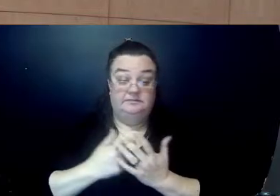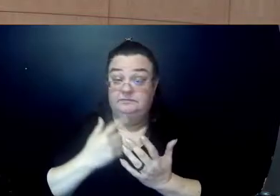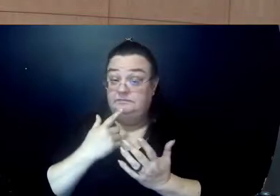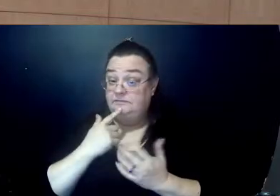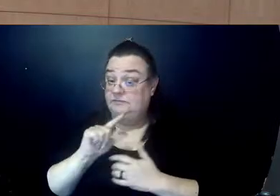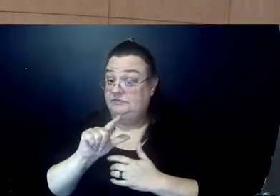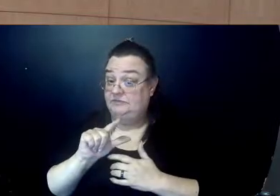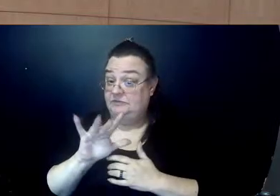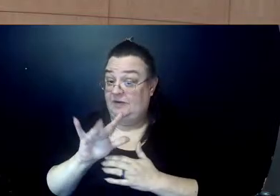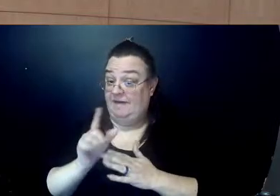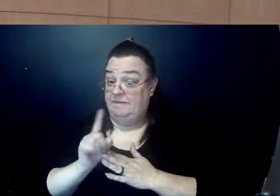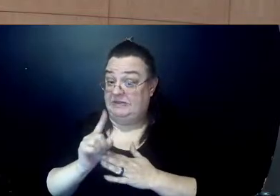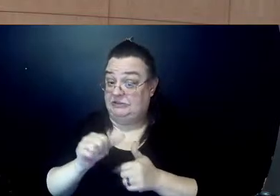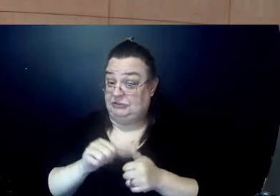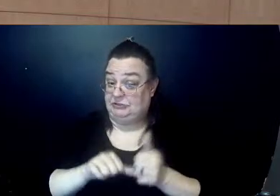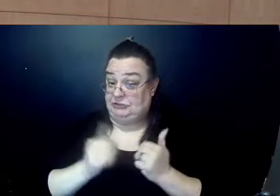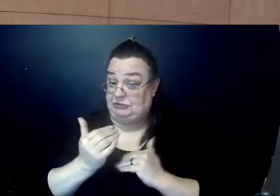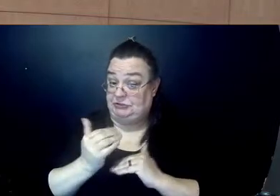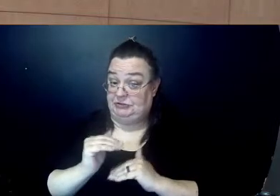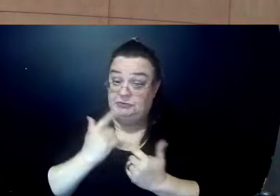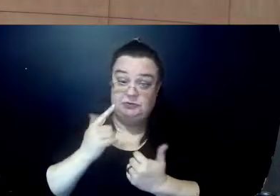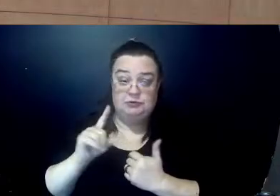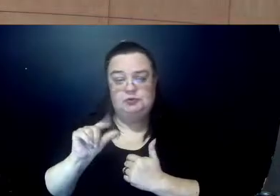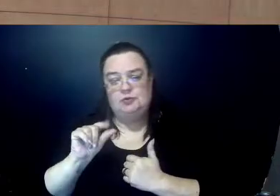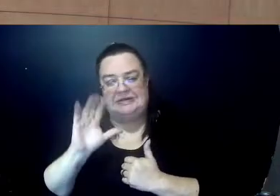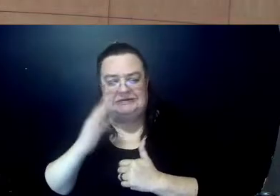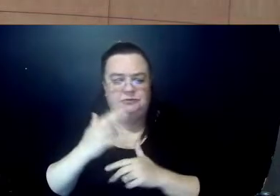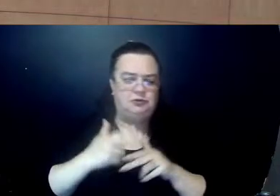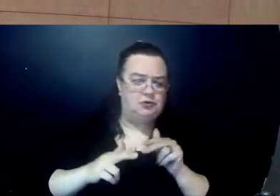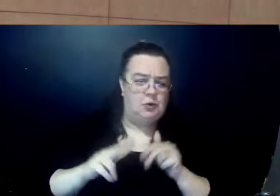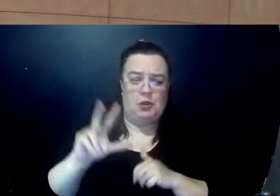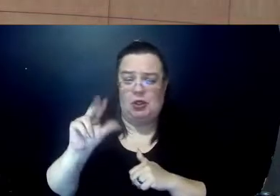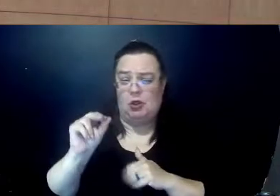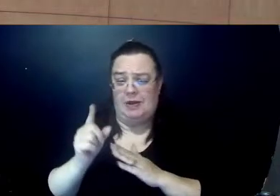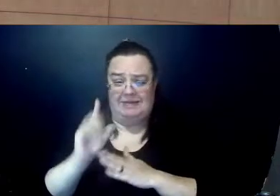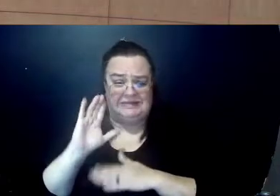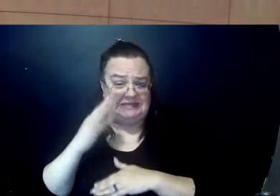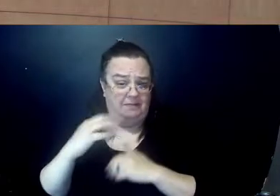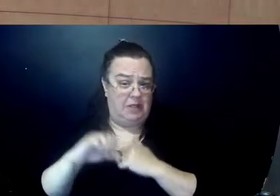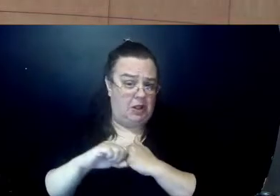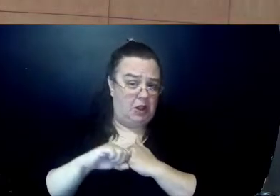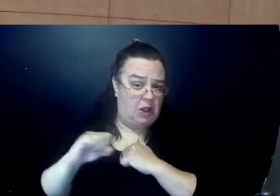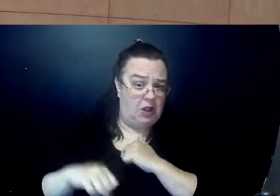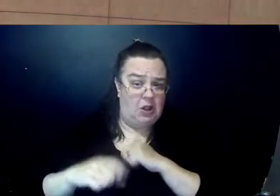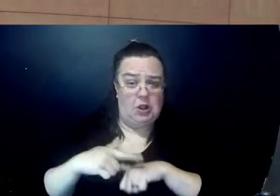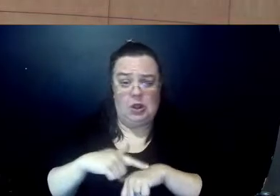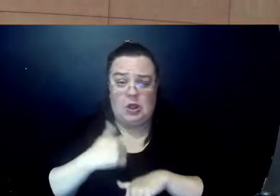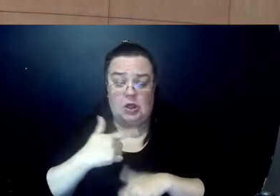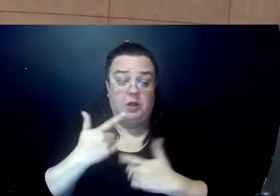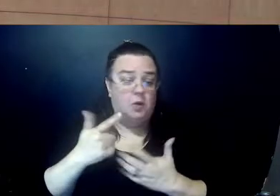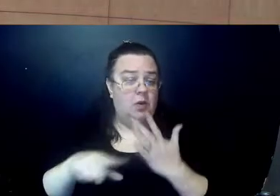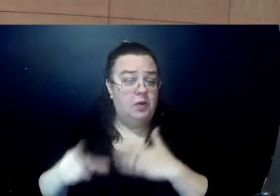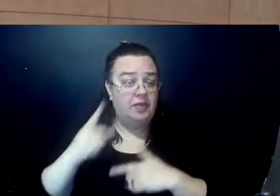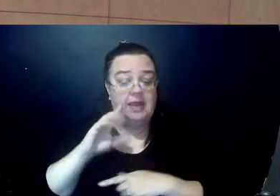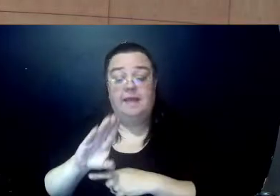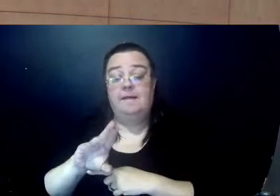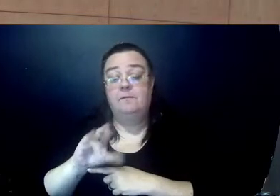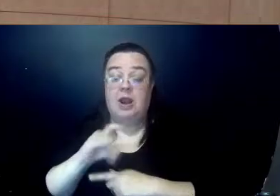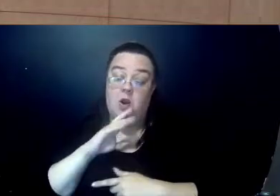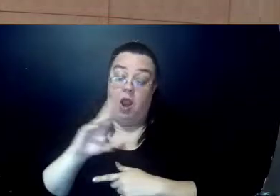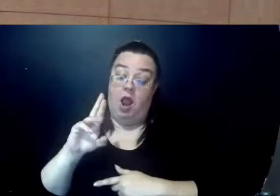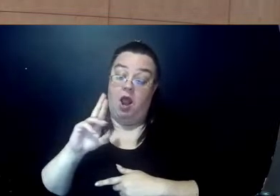25 minutes each? 20 seems short, 30 seems long. What do you think? I mean, ultimately, the mayor's